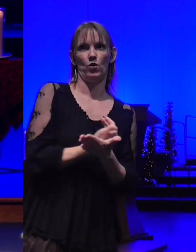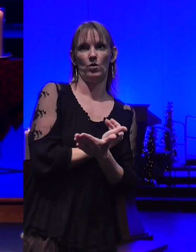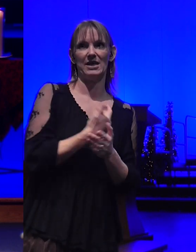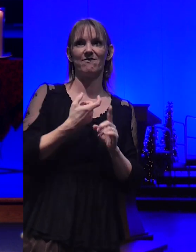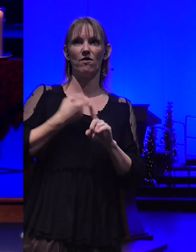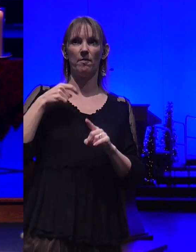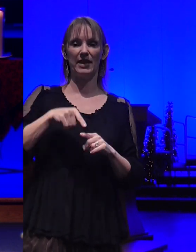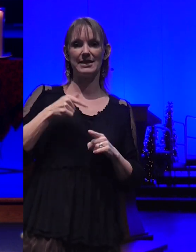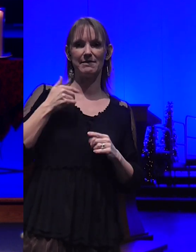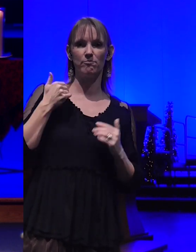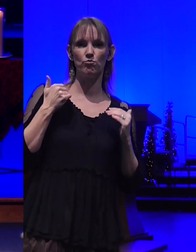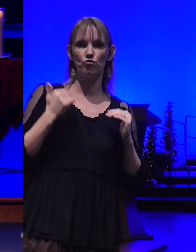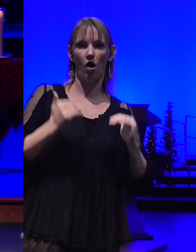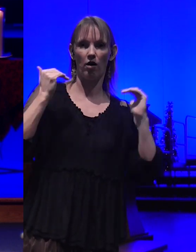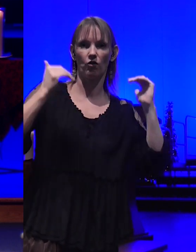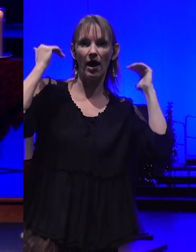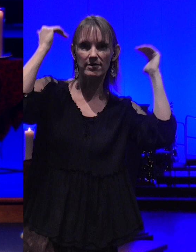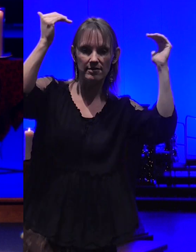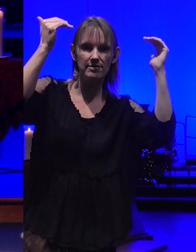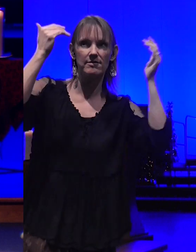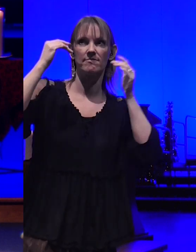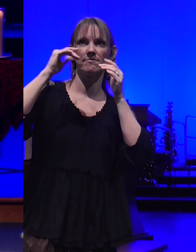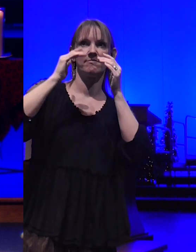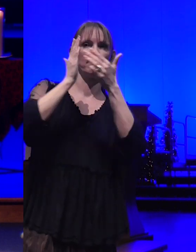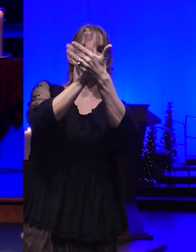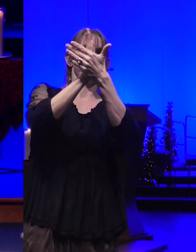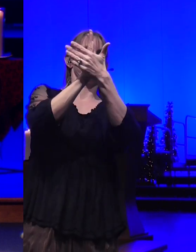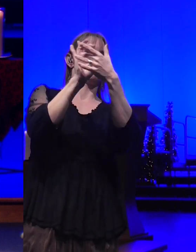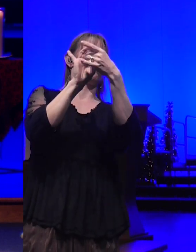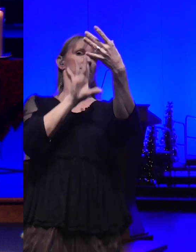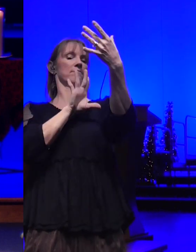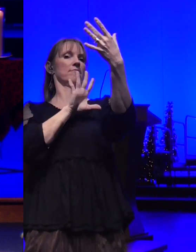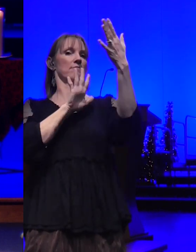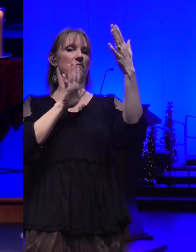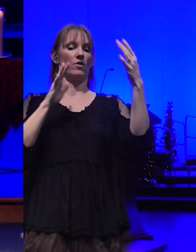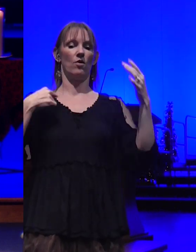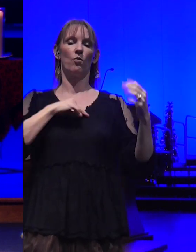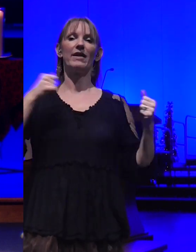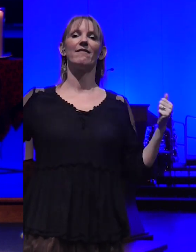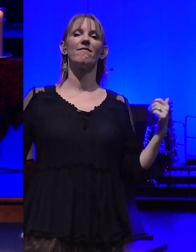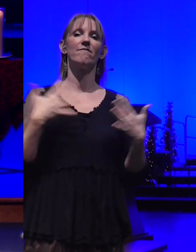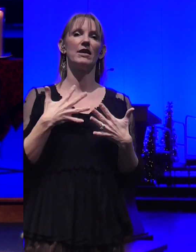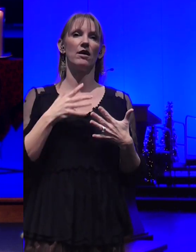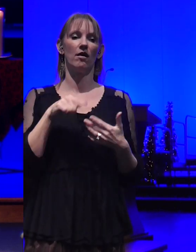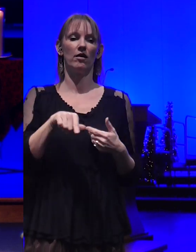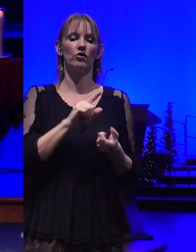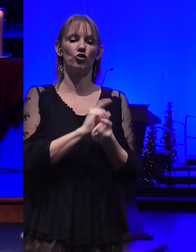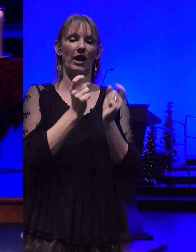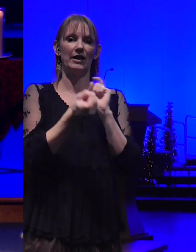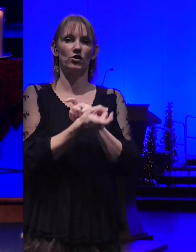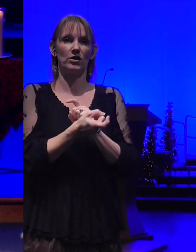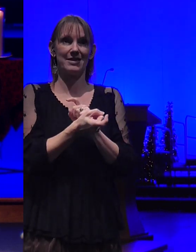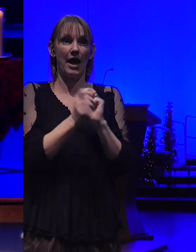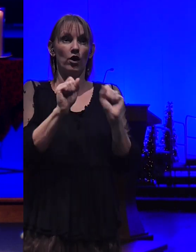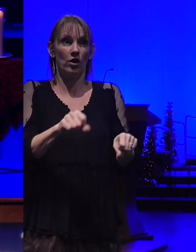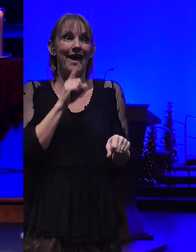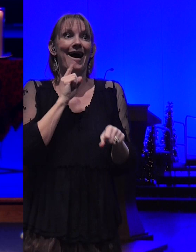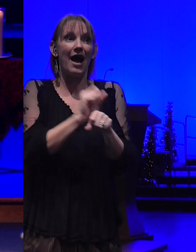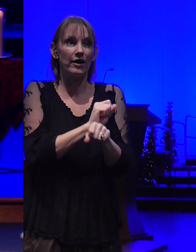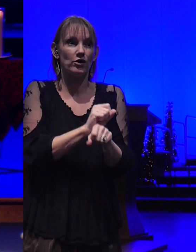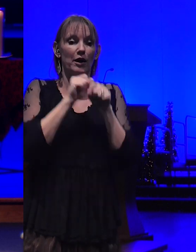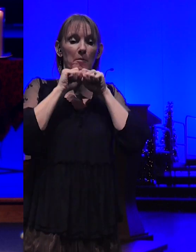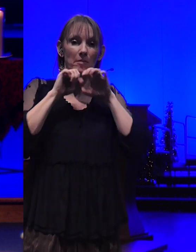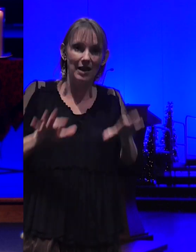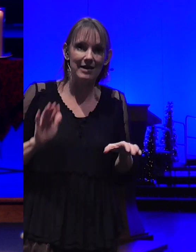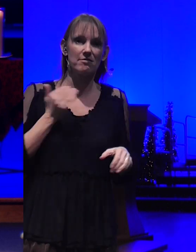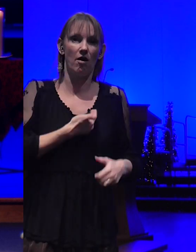this progress, to fear the changes that could bless us, actually, to